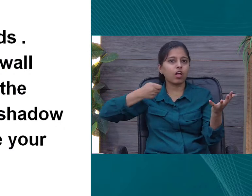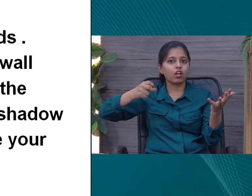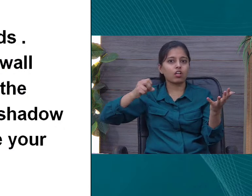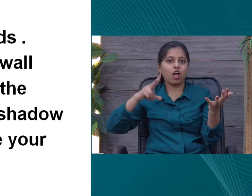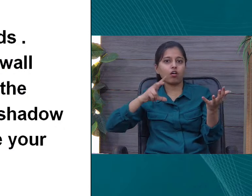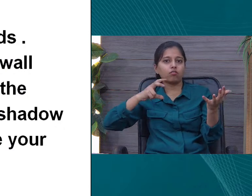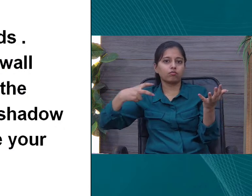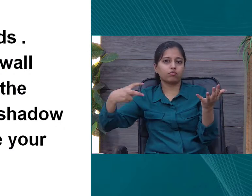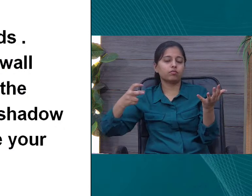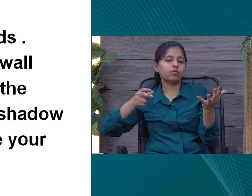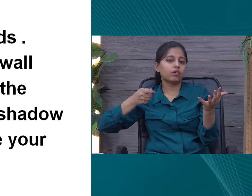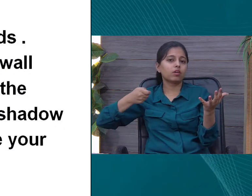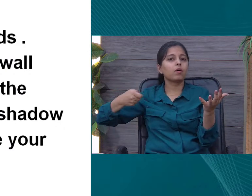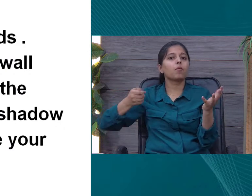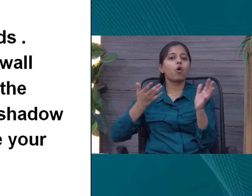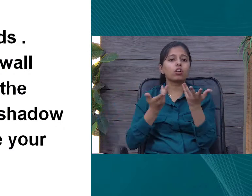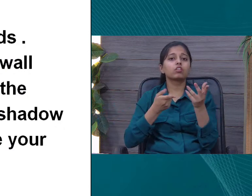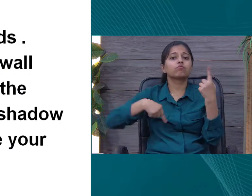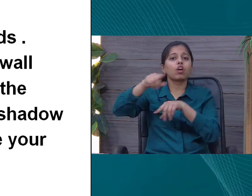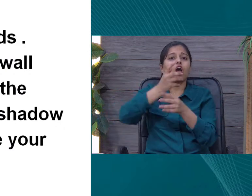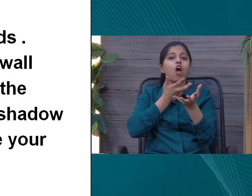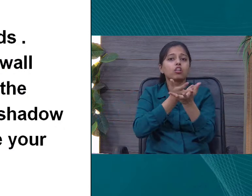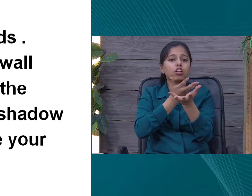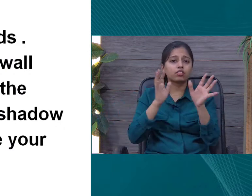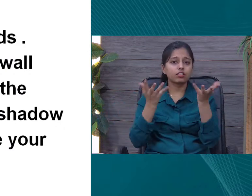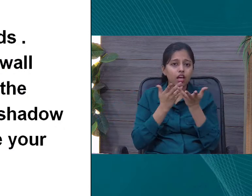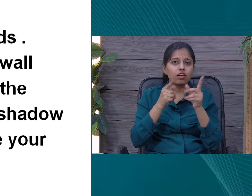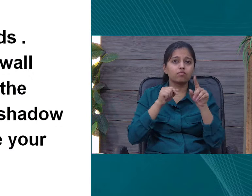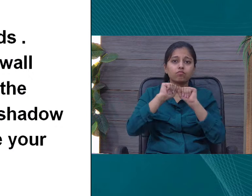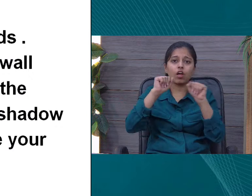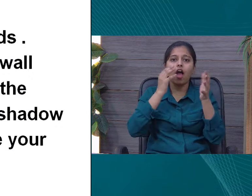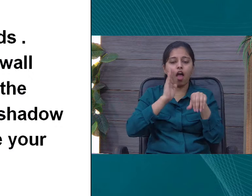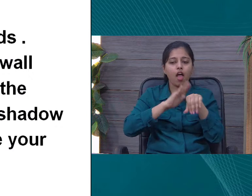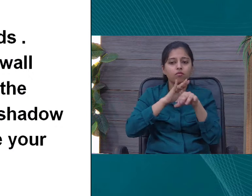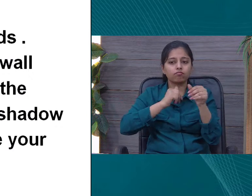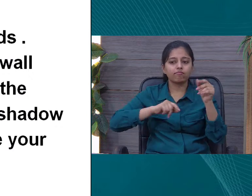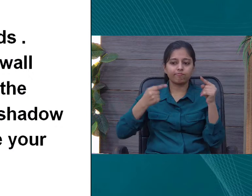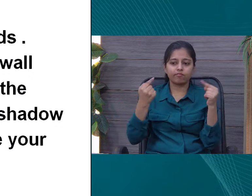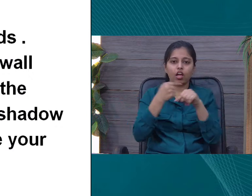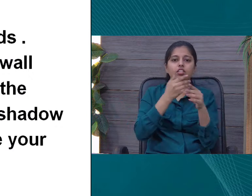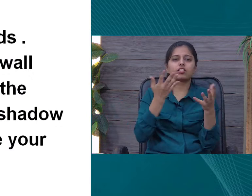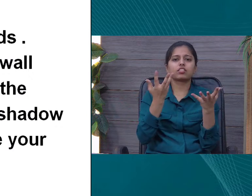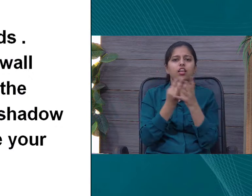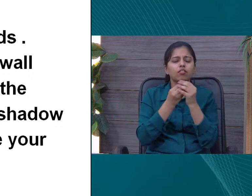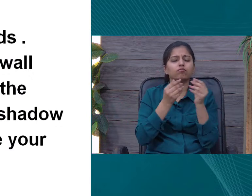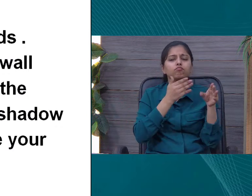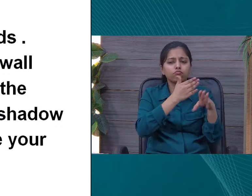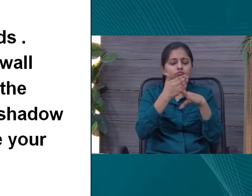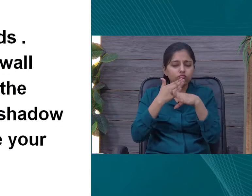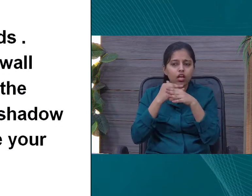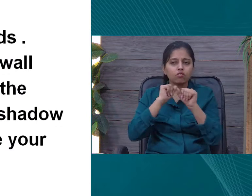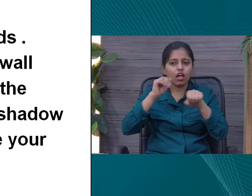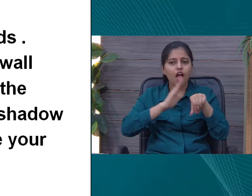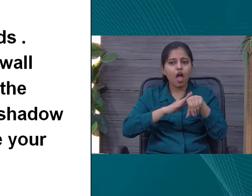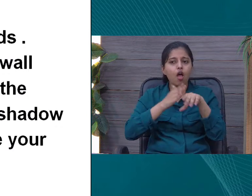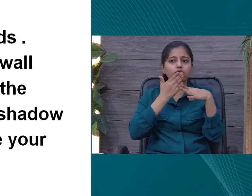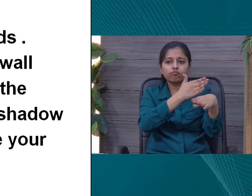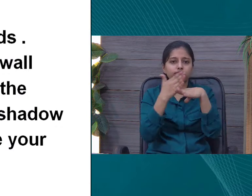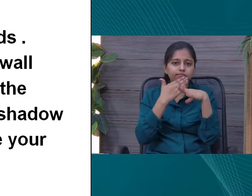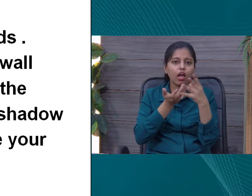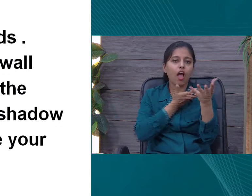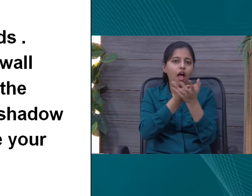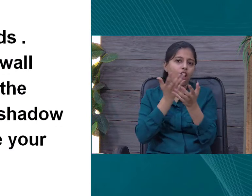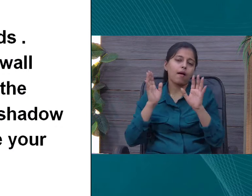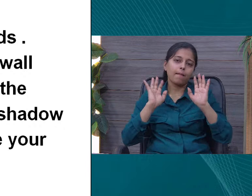your groups and share your experiences with each other. When they'll share all their experiences with